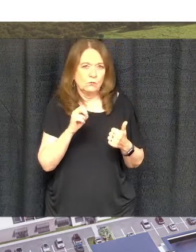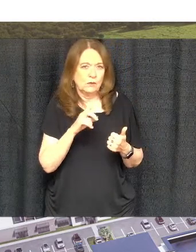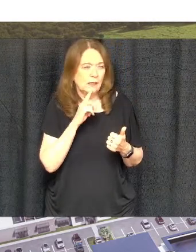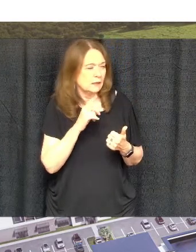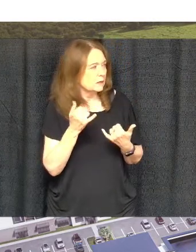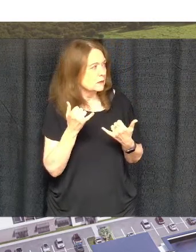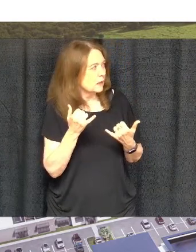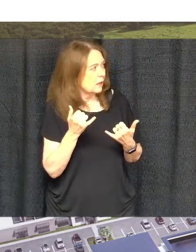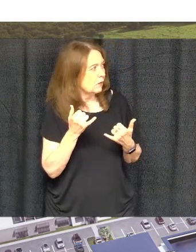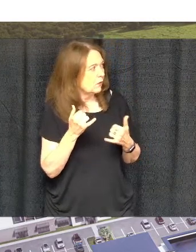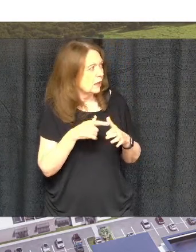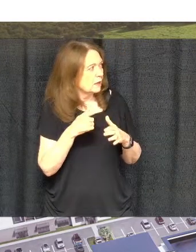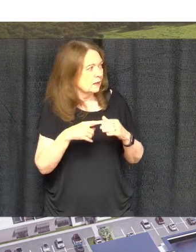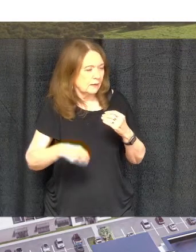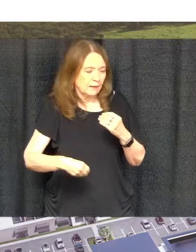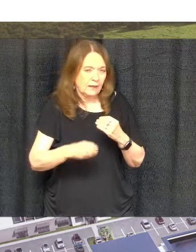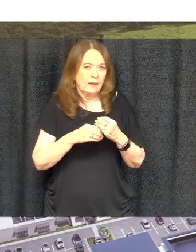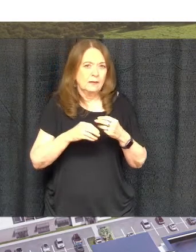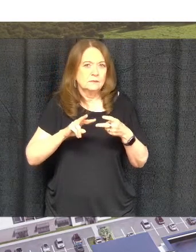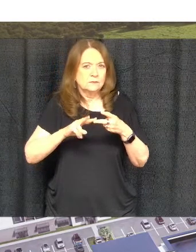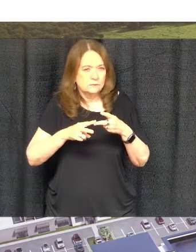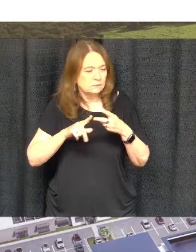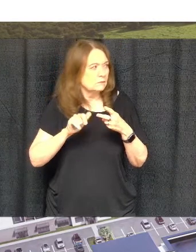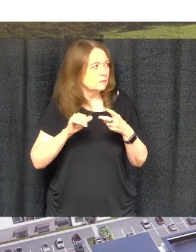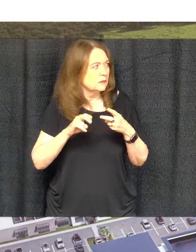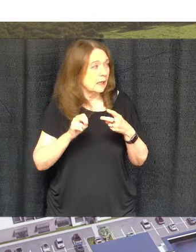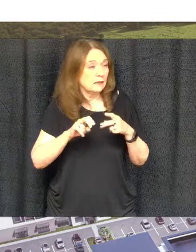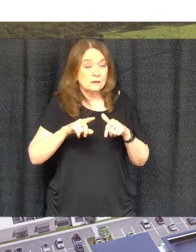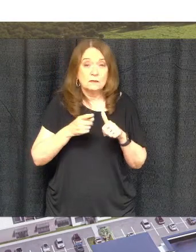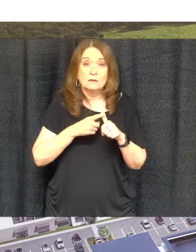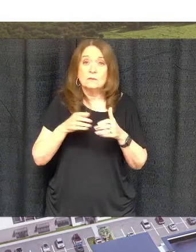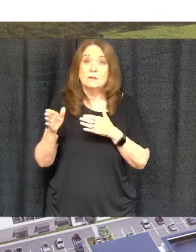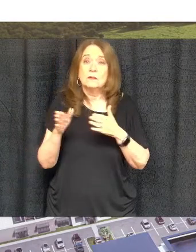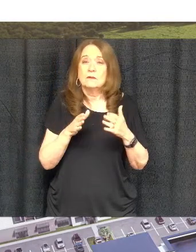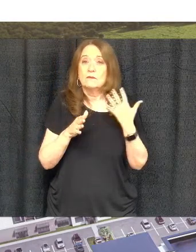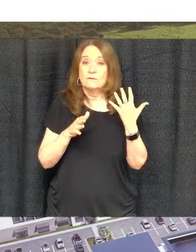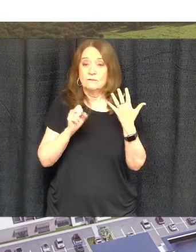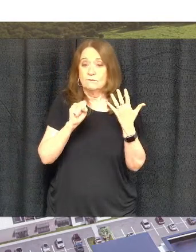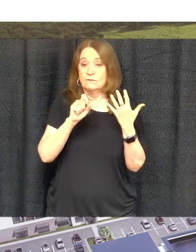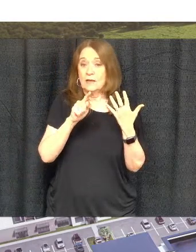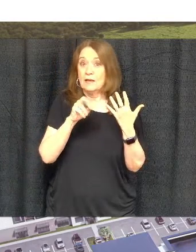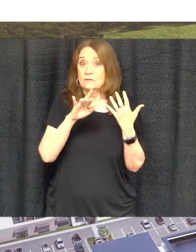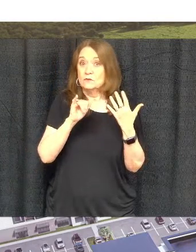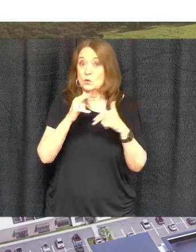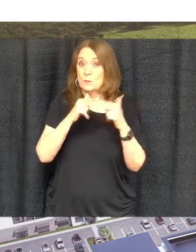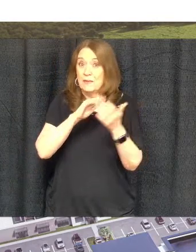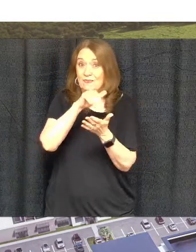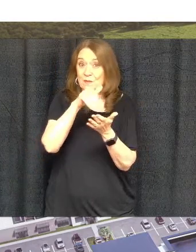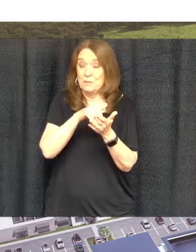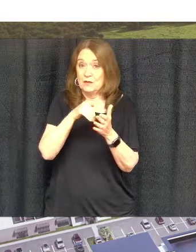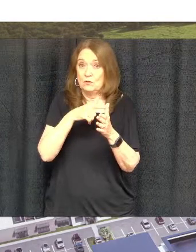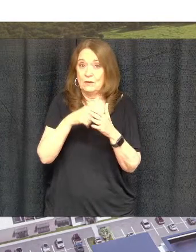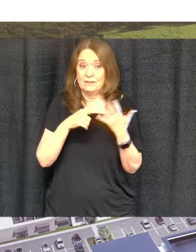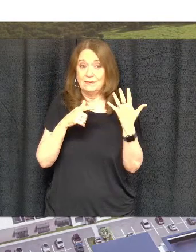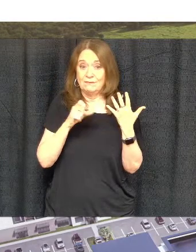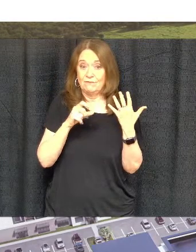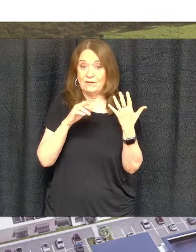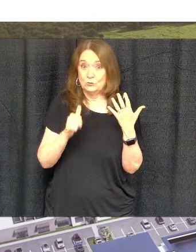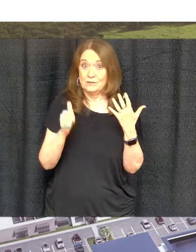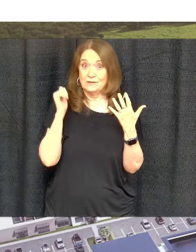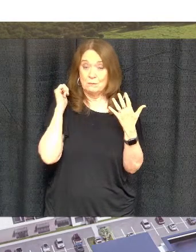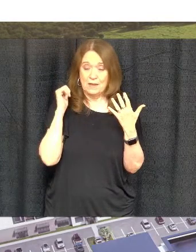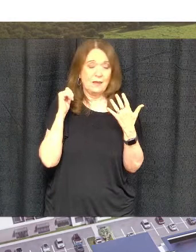lane next to that. The original plan also had 5-story buildings in the middle and then 5-story buildings in the back.